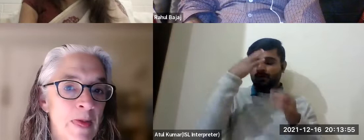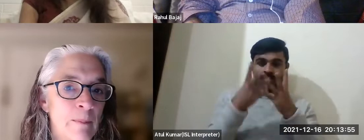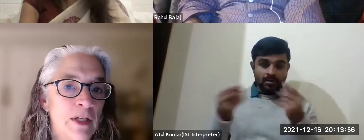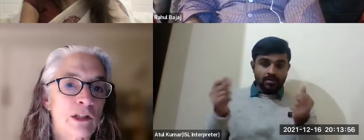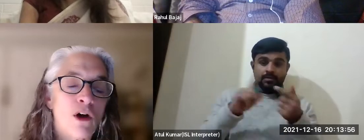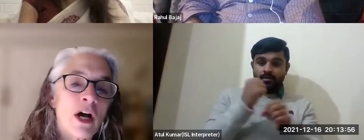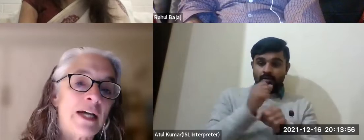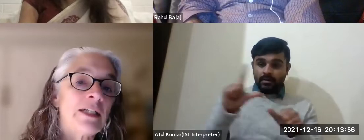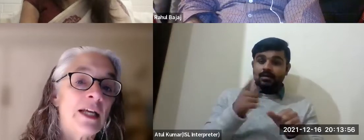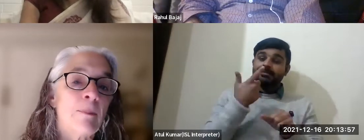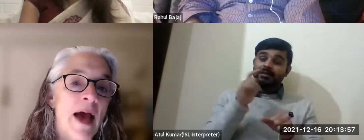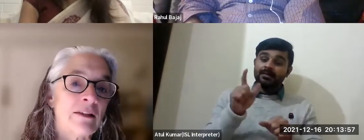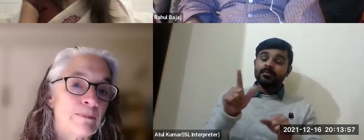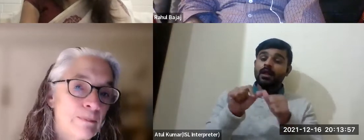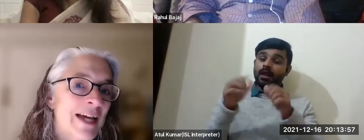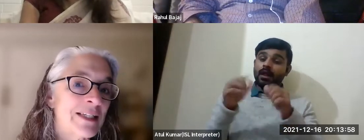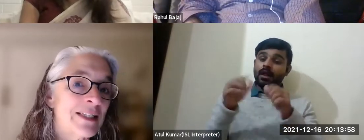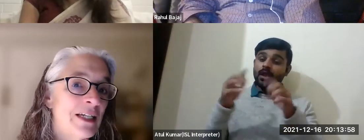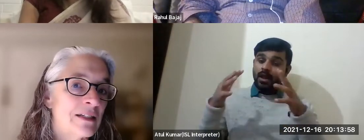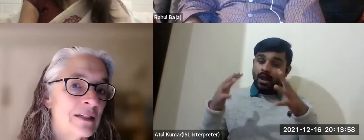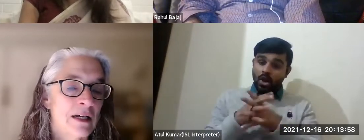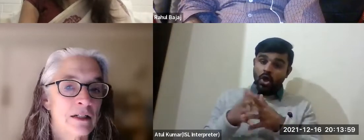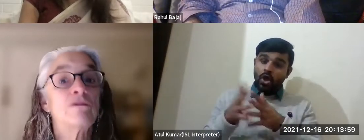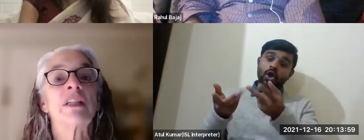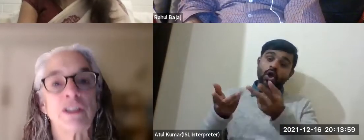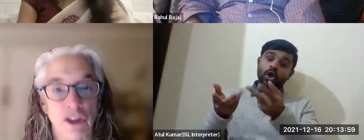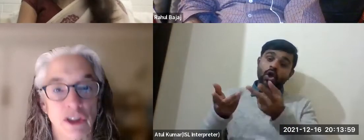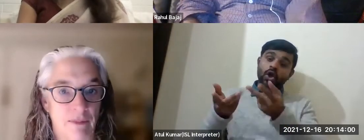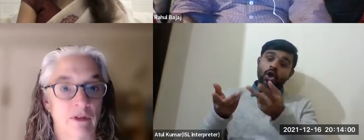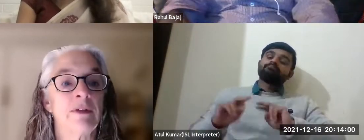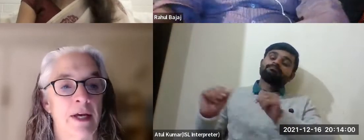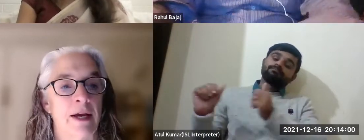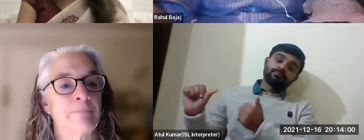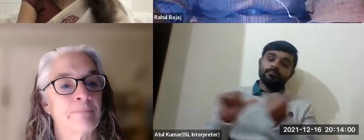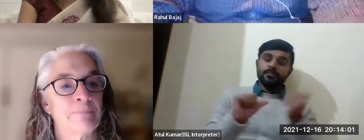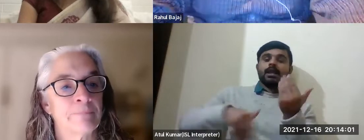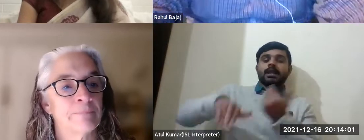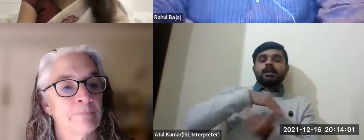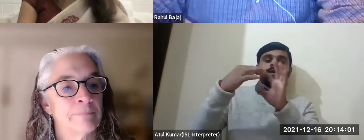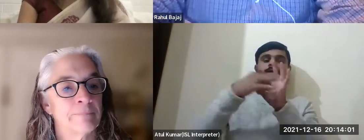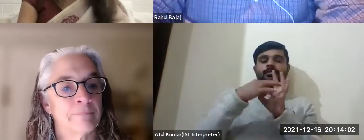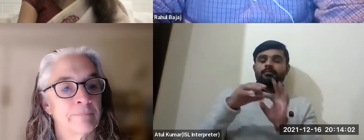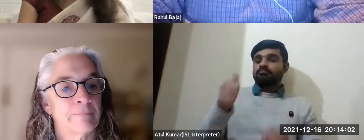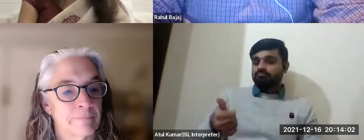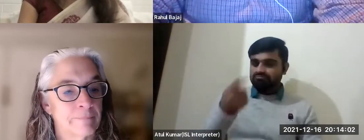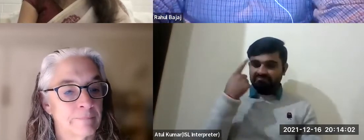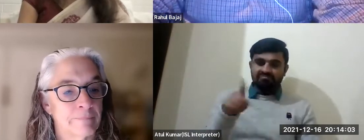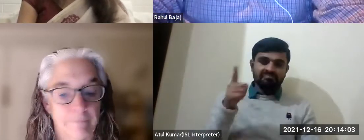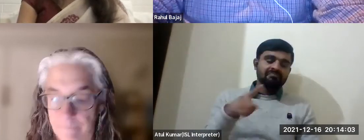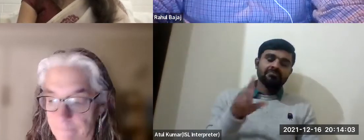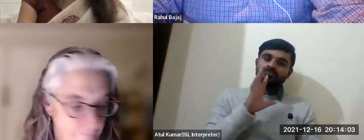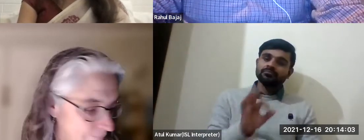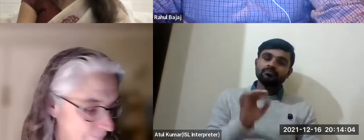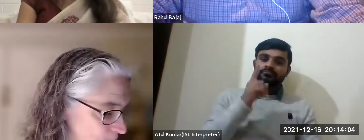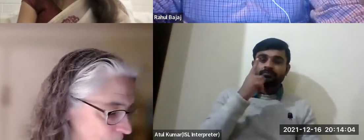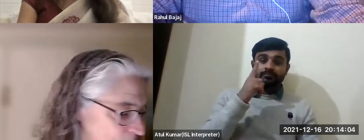complaint, but the law kind of takes a back seat to the relationships. Yeah. Right. So Shilpi,